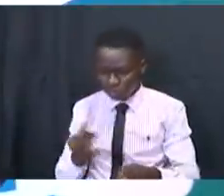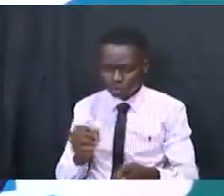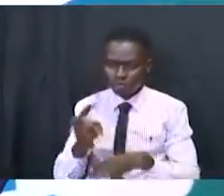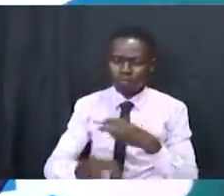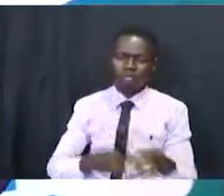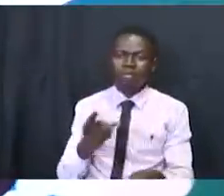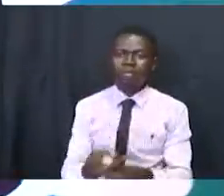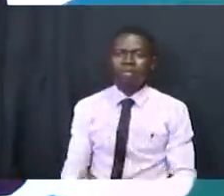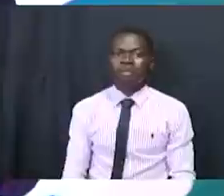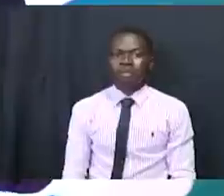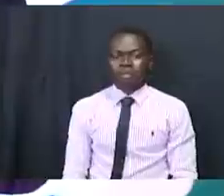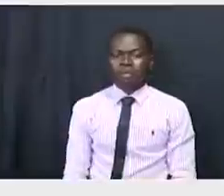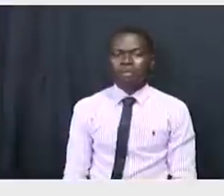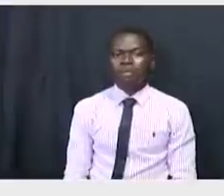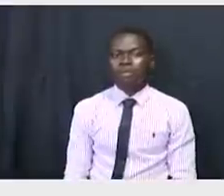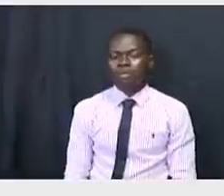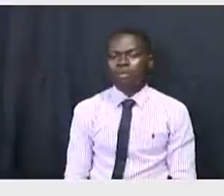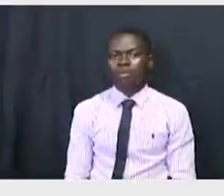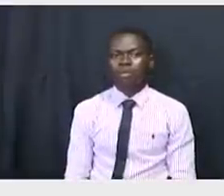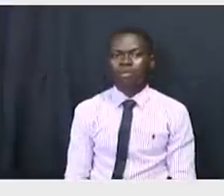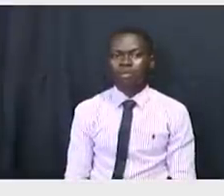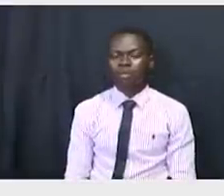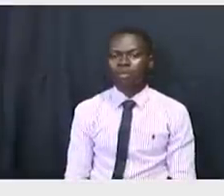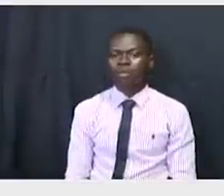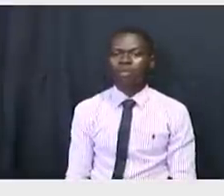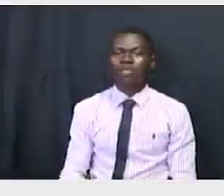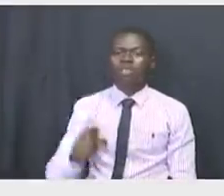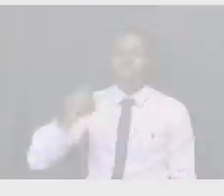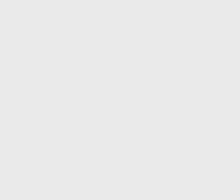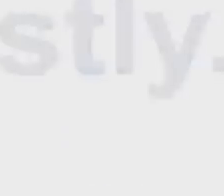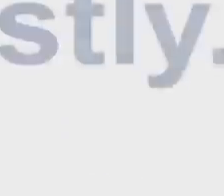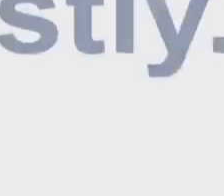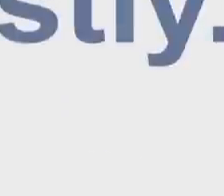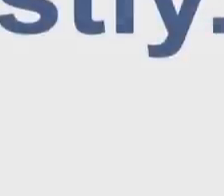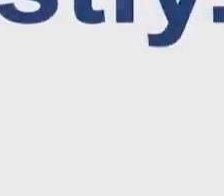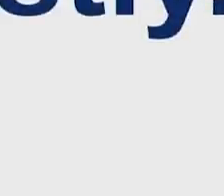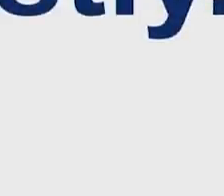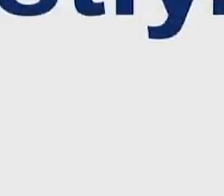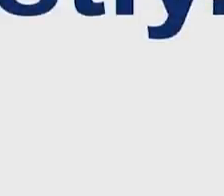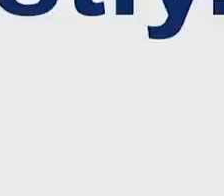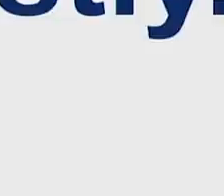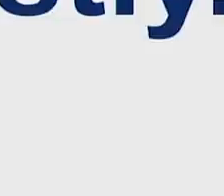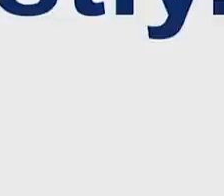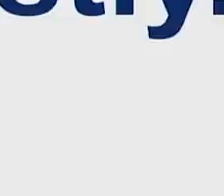Number 5. The 5th point is that you must live modestly.